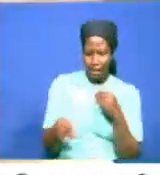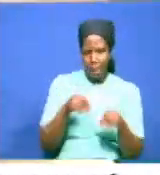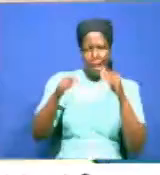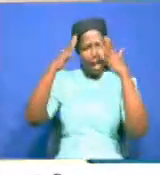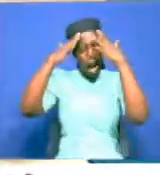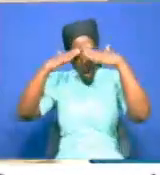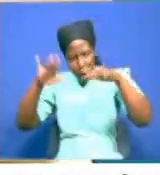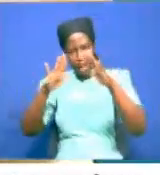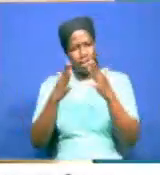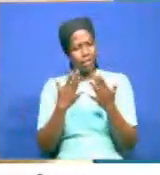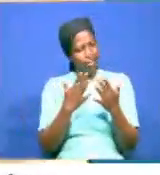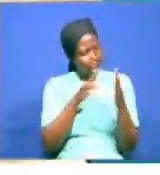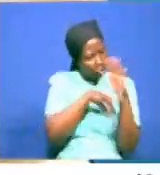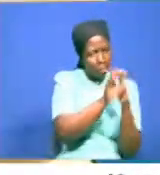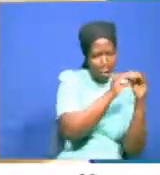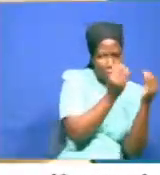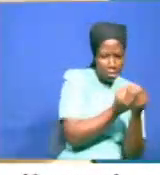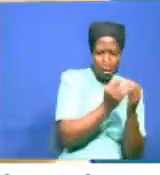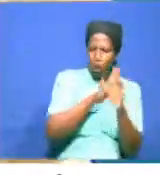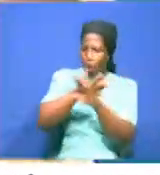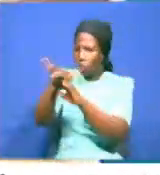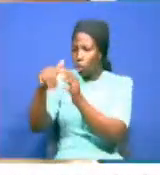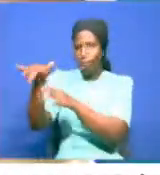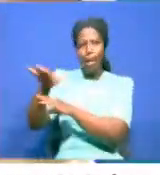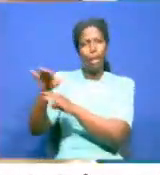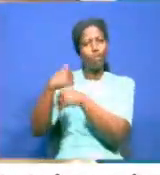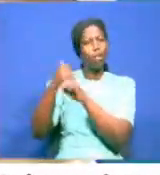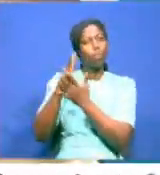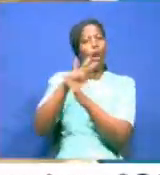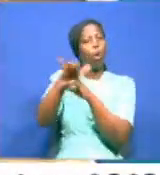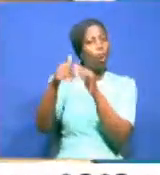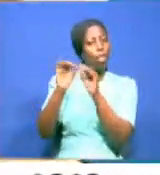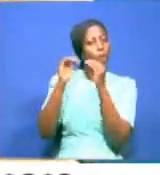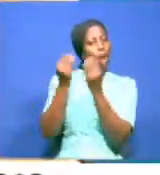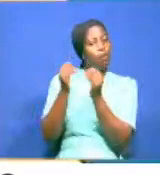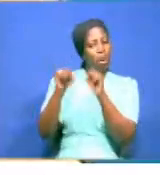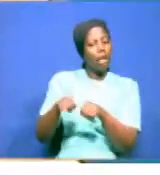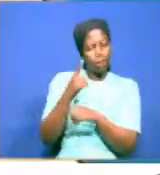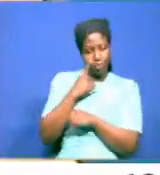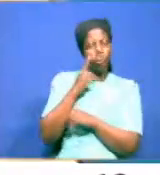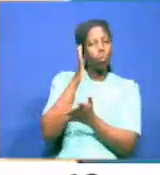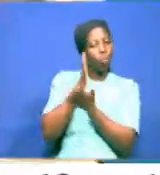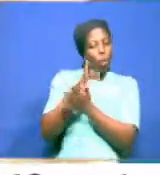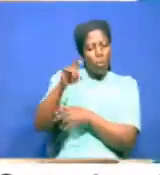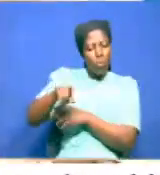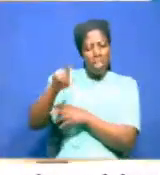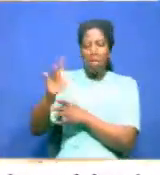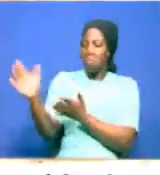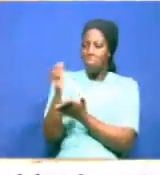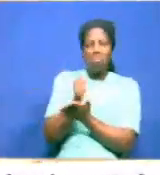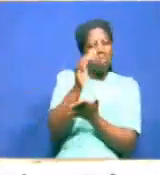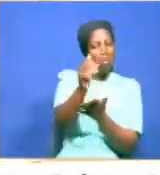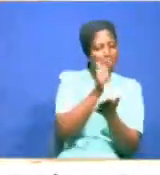Yes. Everywhere. In all organizations, so that all organizations see that they need to bring persons with disabilities on board. And I want to